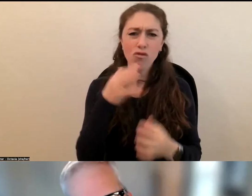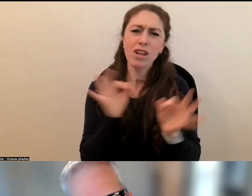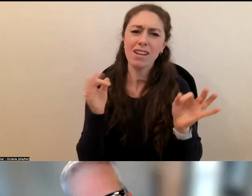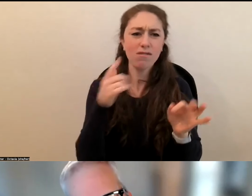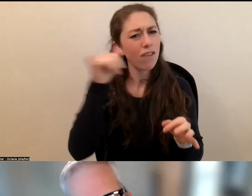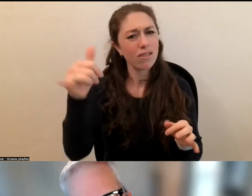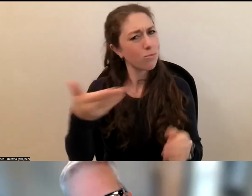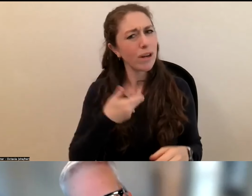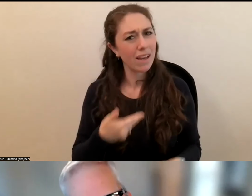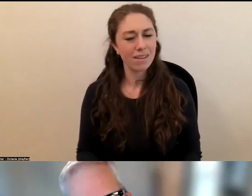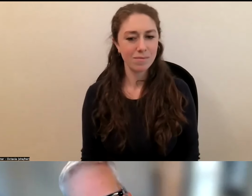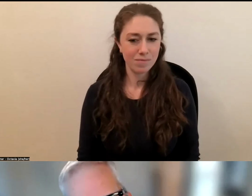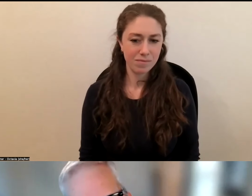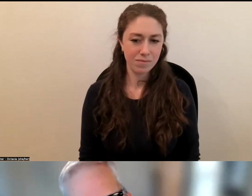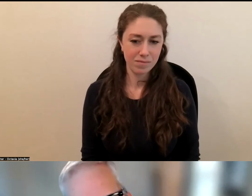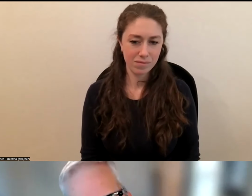on. So